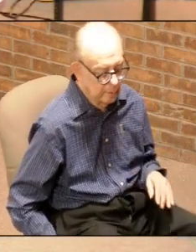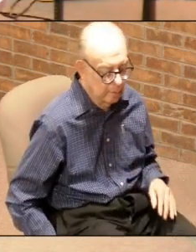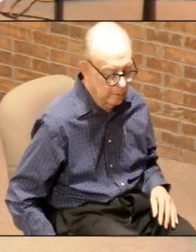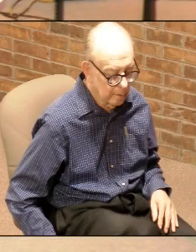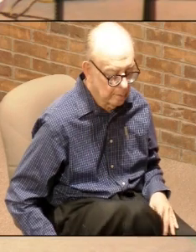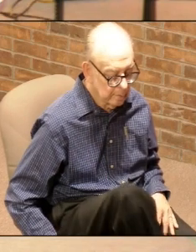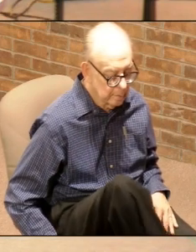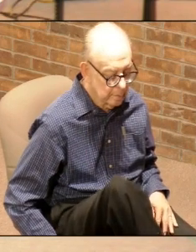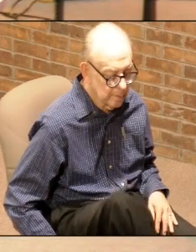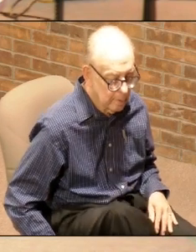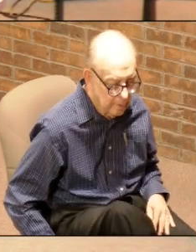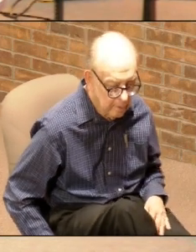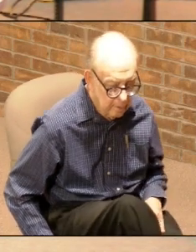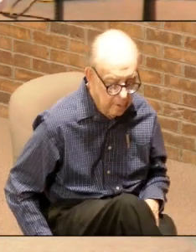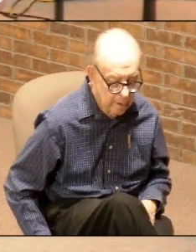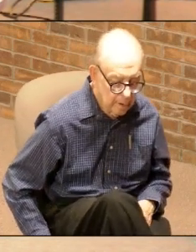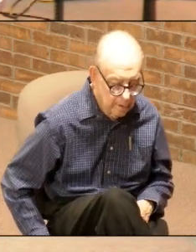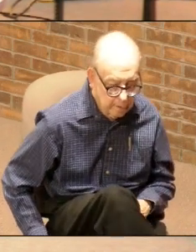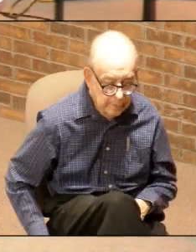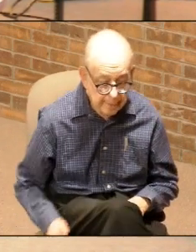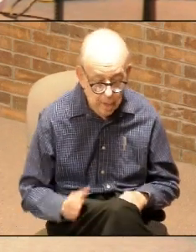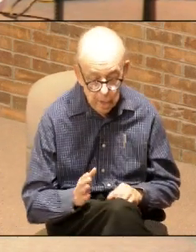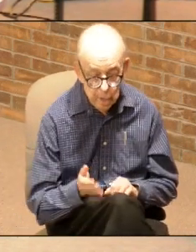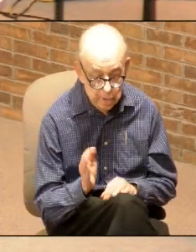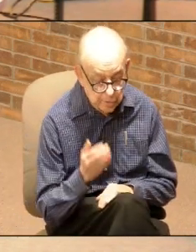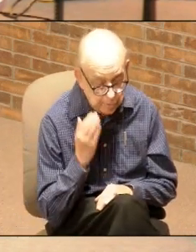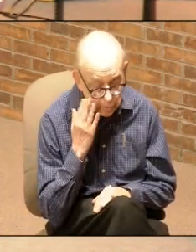Do you know why we were supposed to do it?